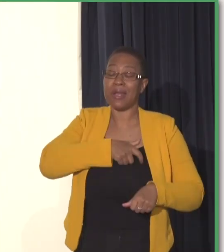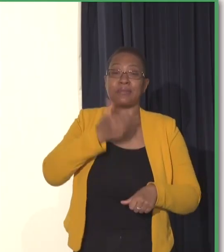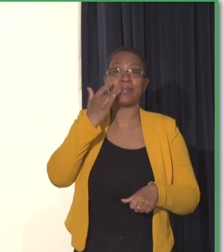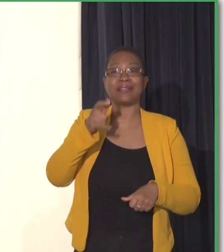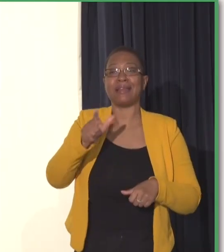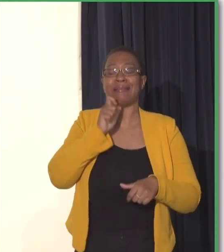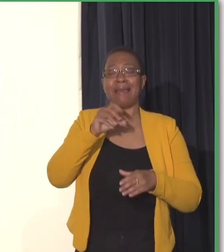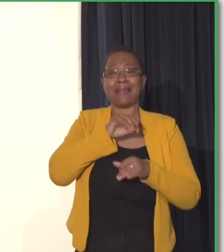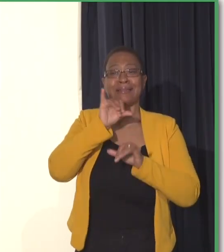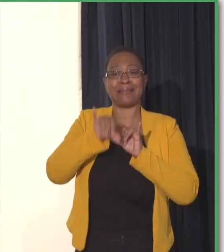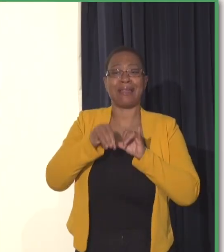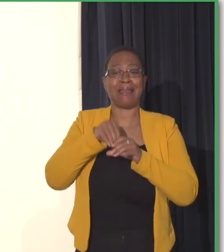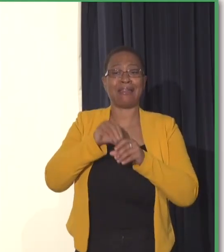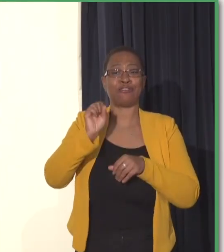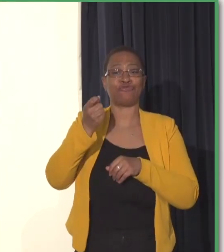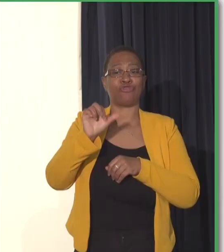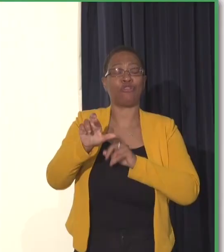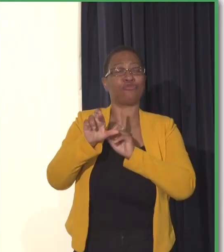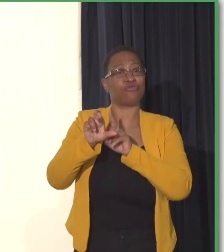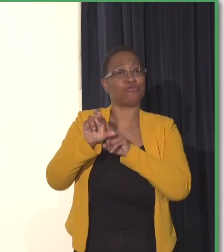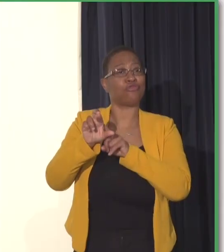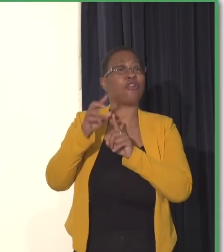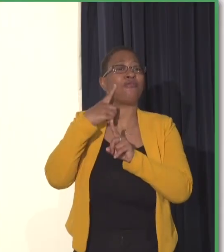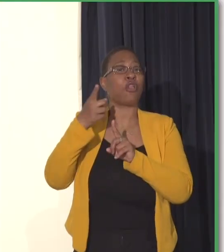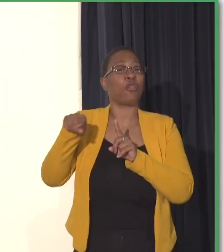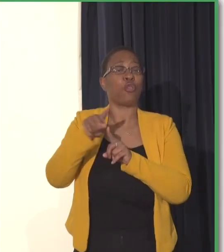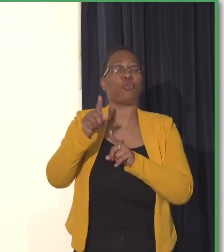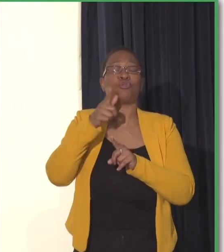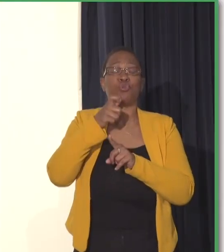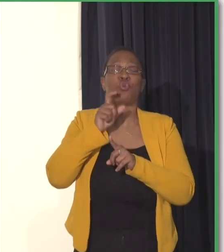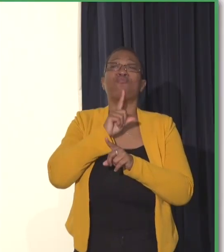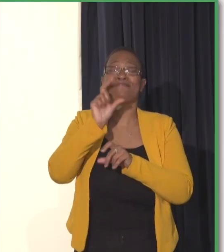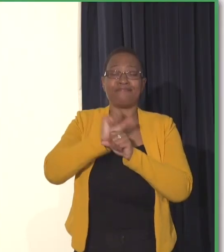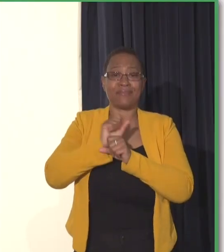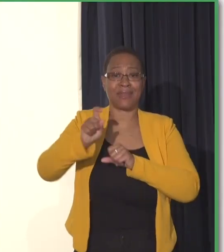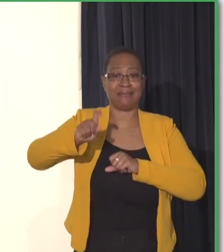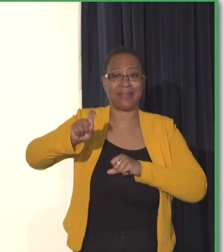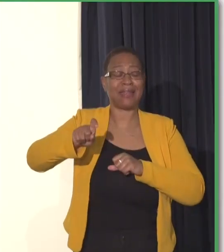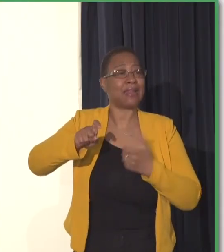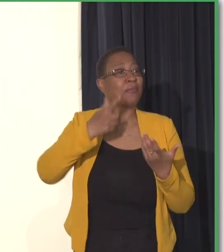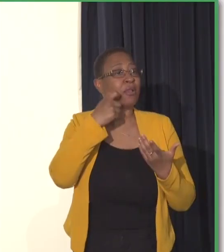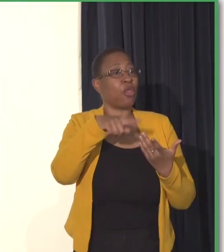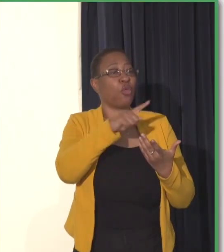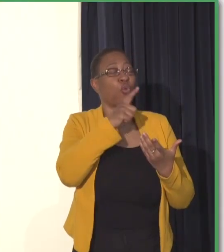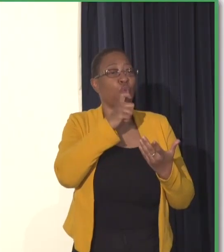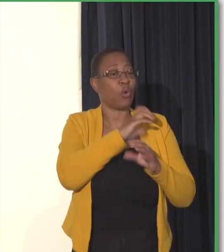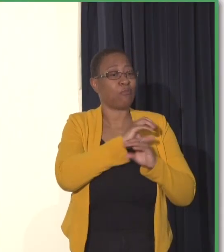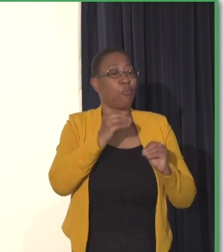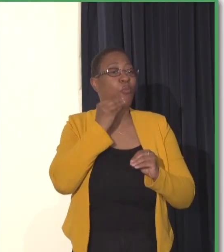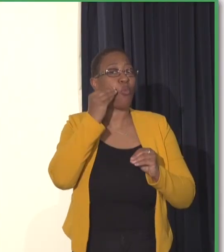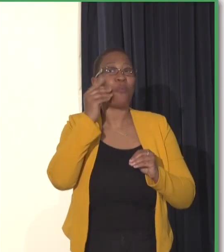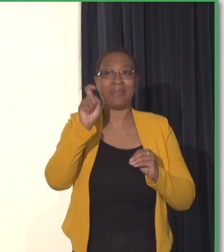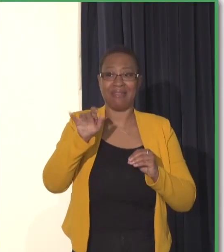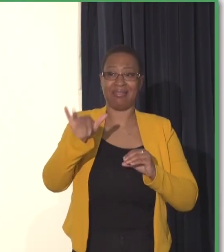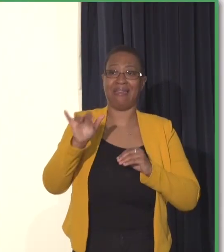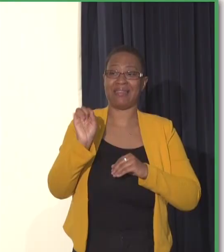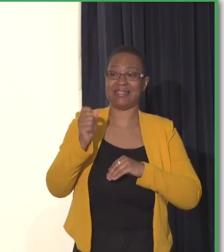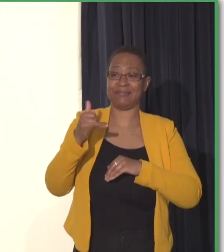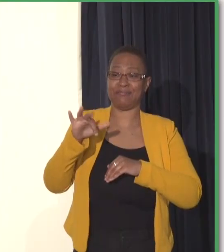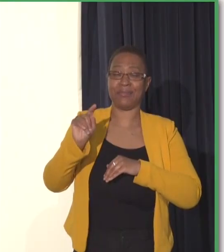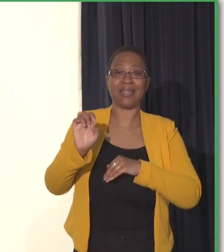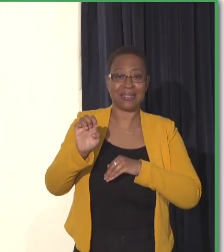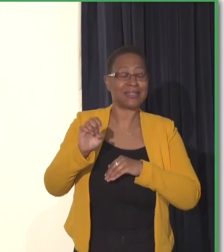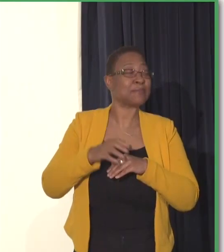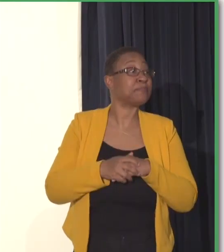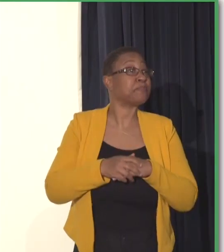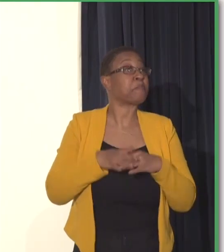staying in the facility for taking up bed space from the homeless people. So at this